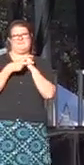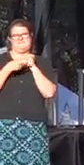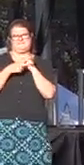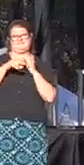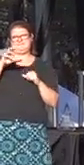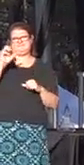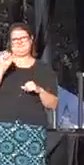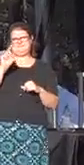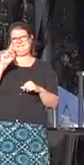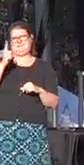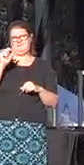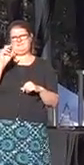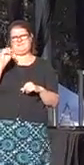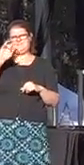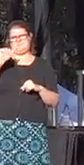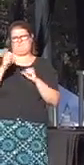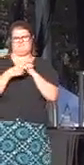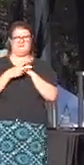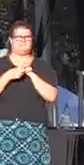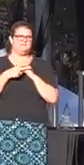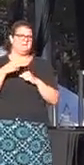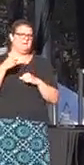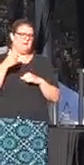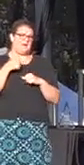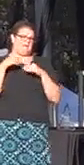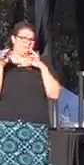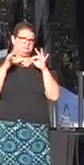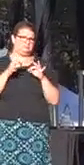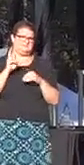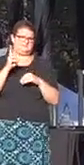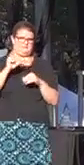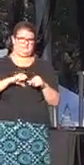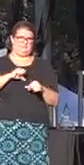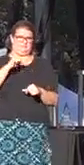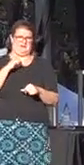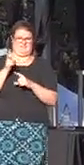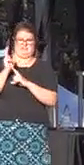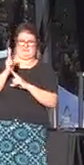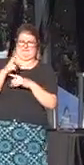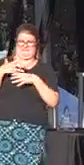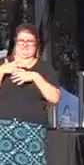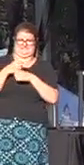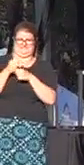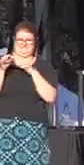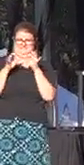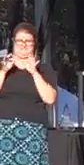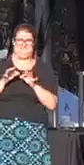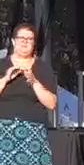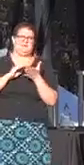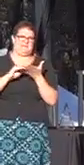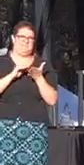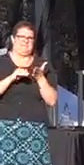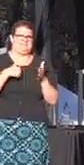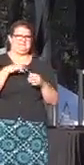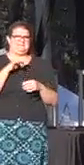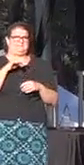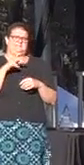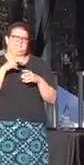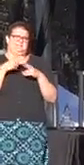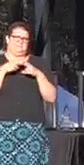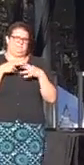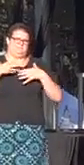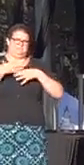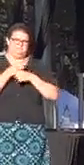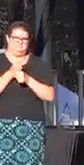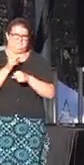of San Diego, it's my job to give you all the history of Pride. I have 3 minutes to do that, so forgive me that this will be a very